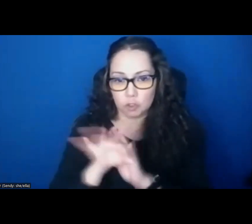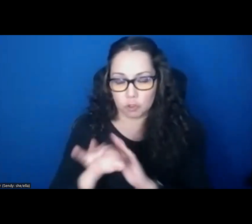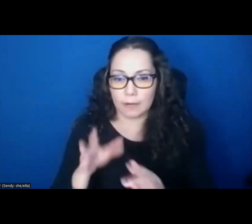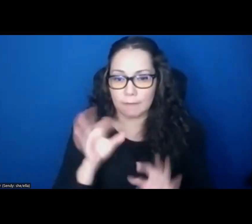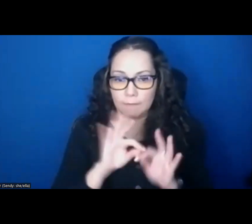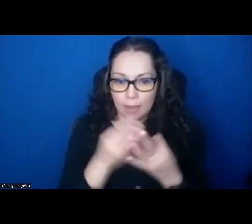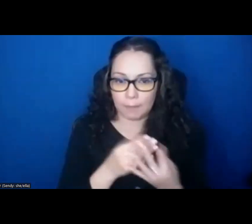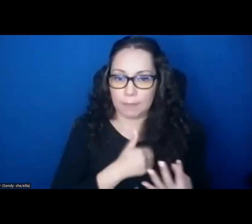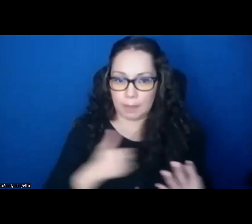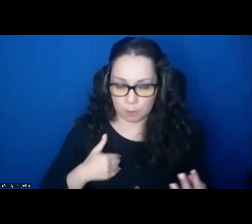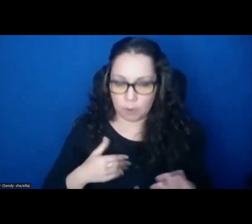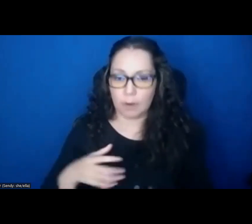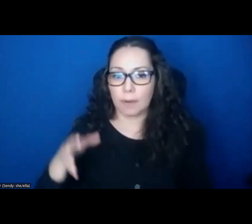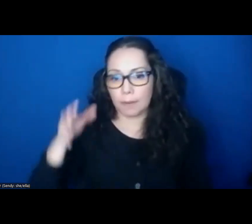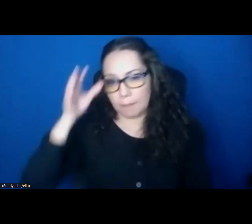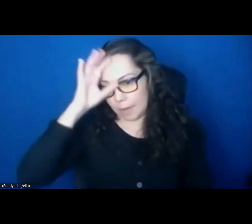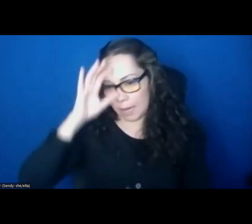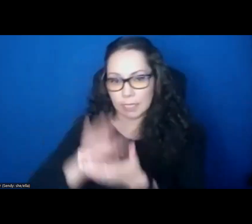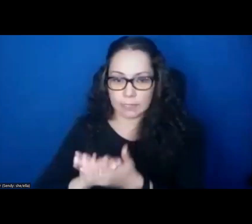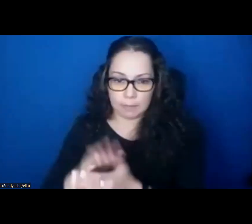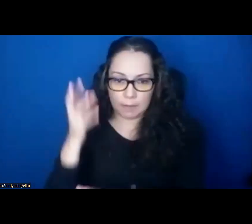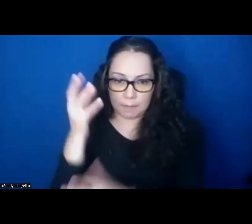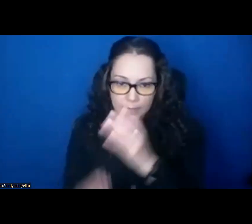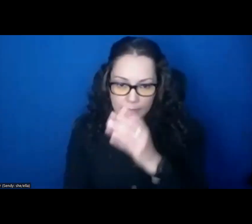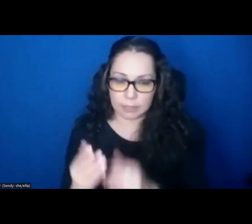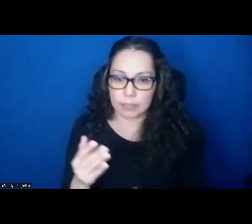passed was also in a nursing home for close to five years.